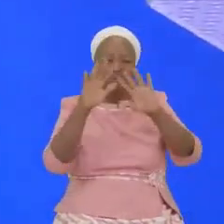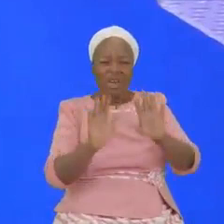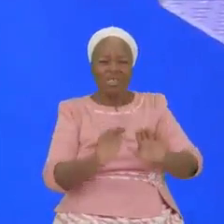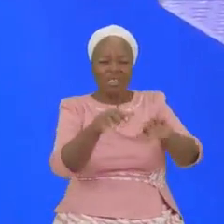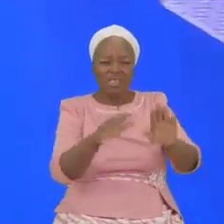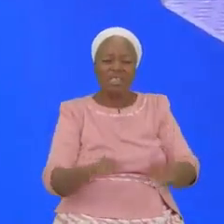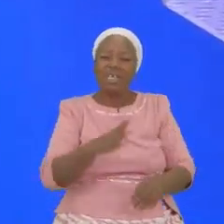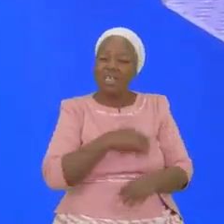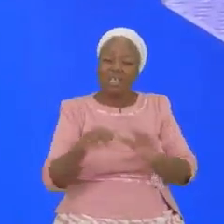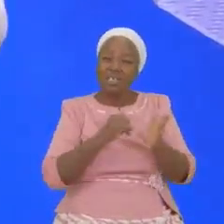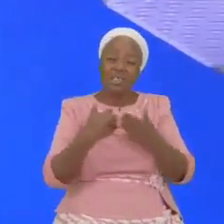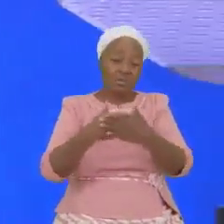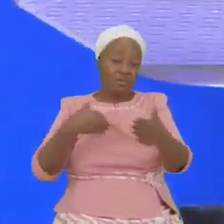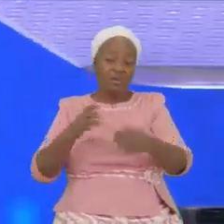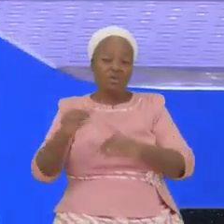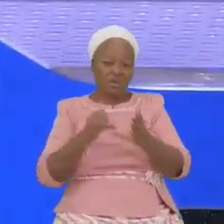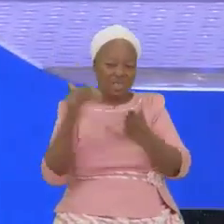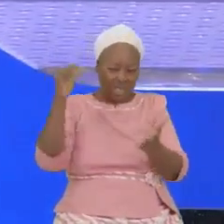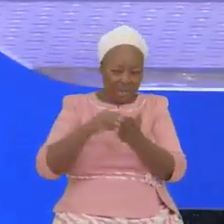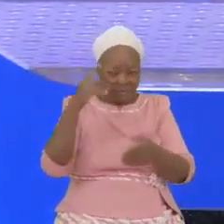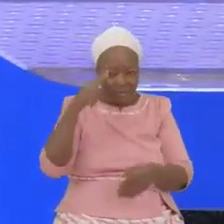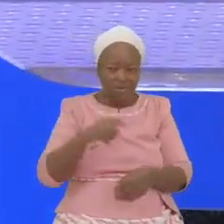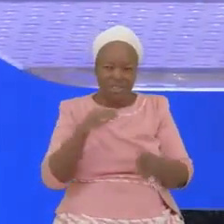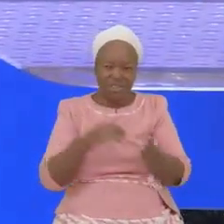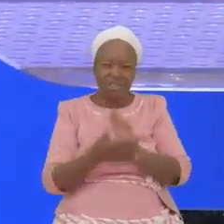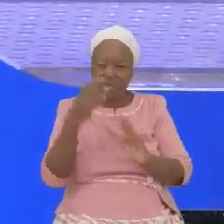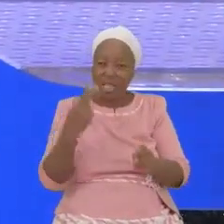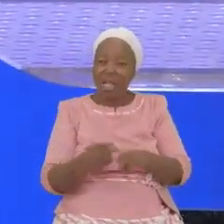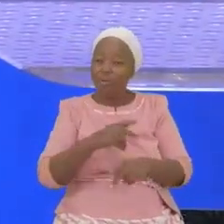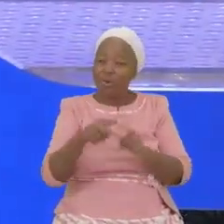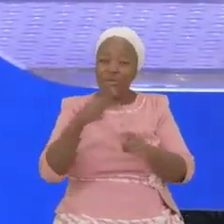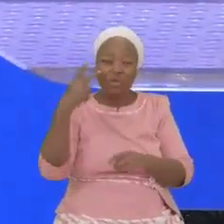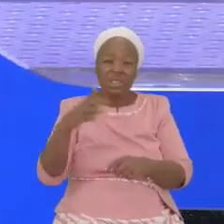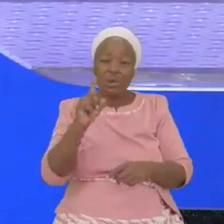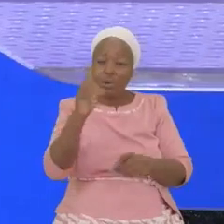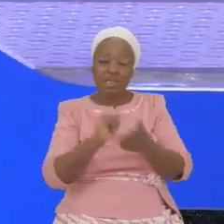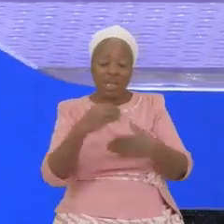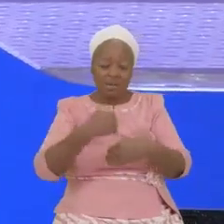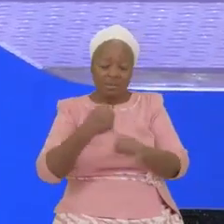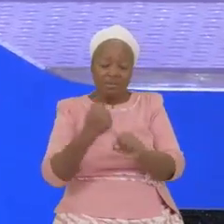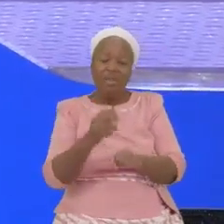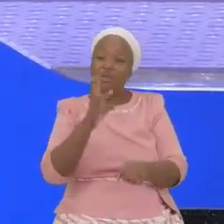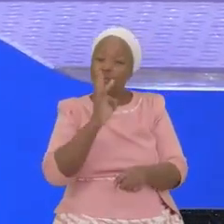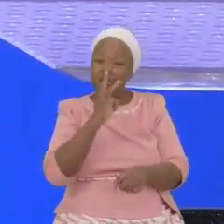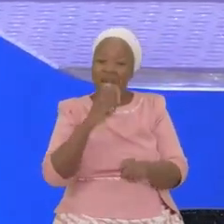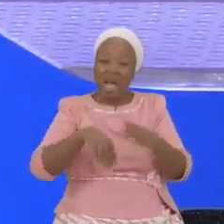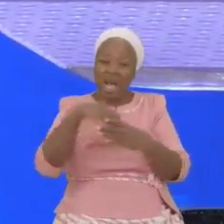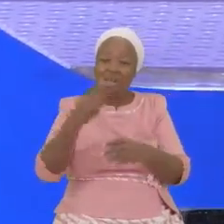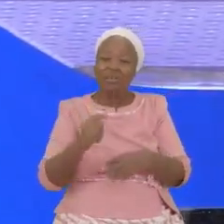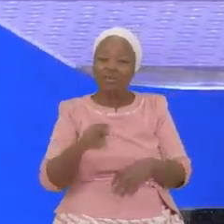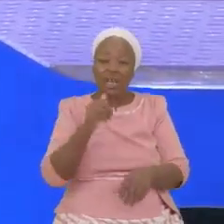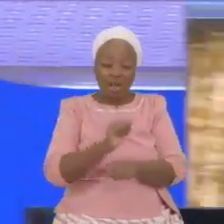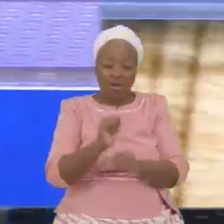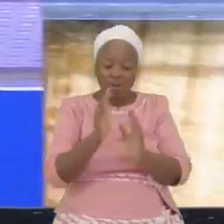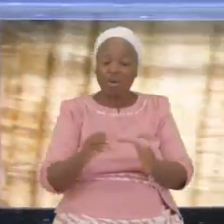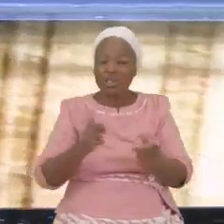he will do it again. When you see the one that brings water out of the rock, he did it before,